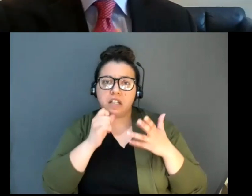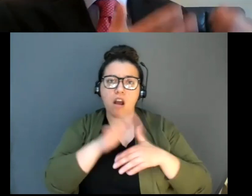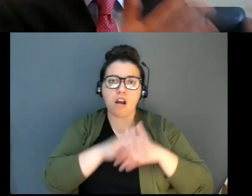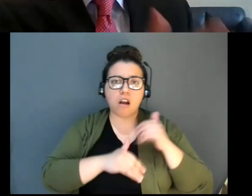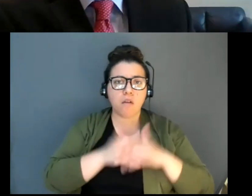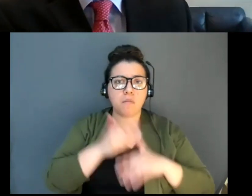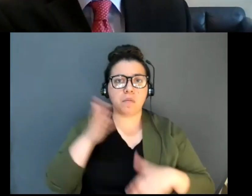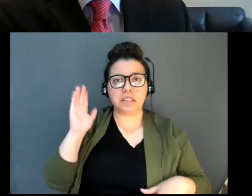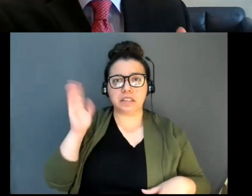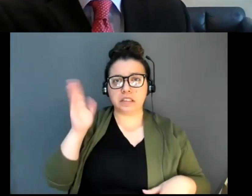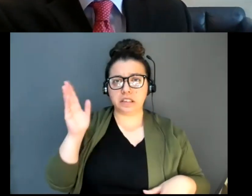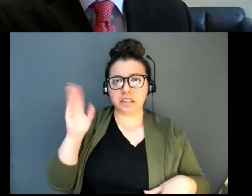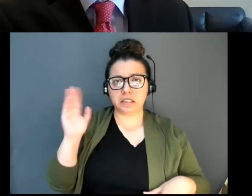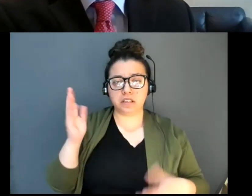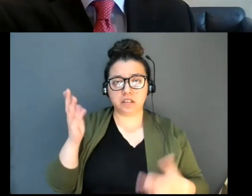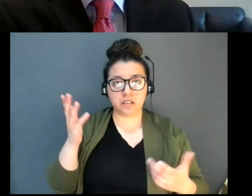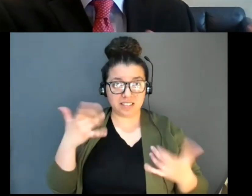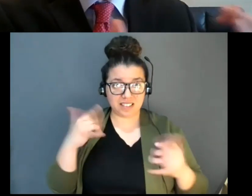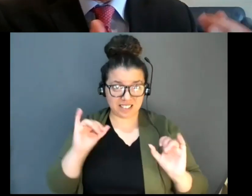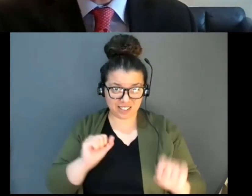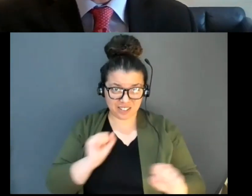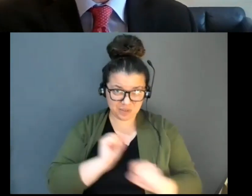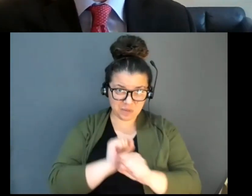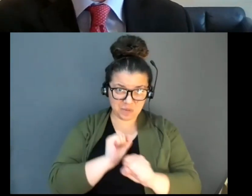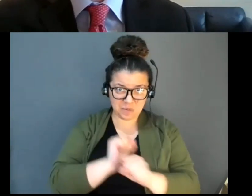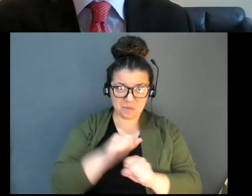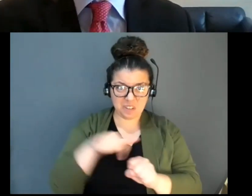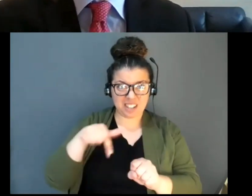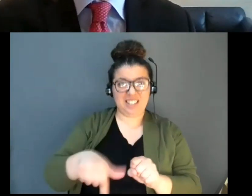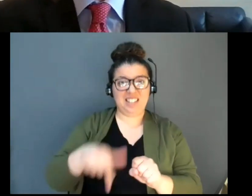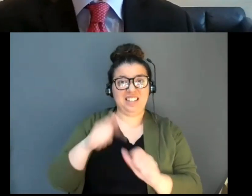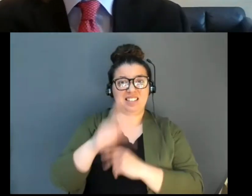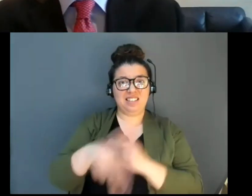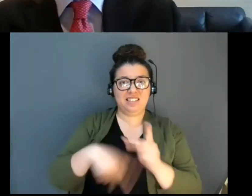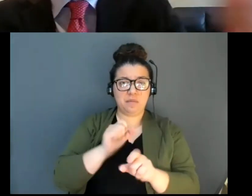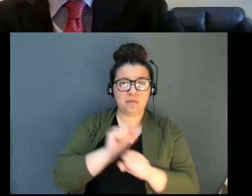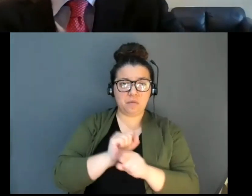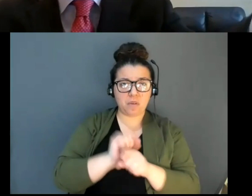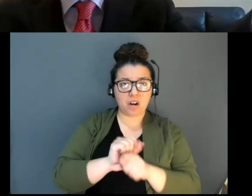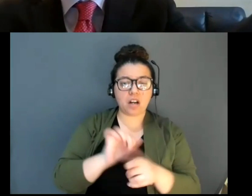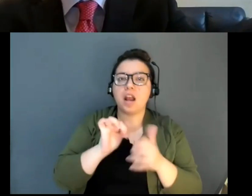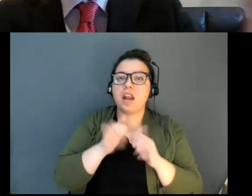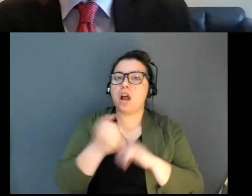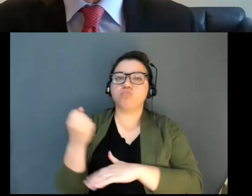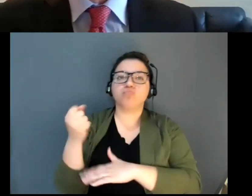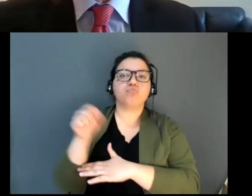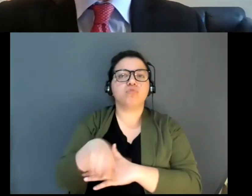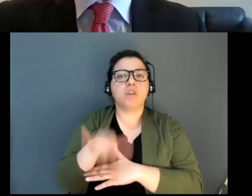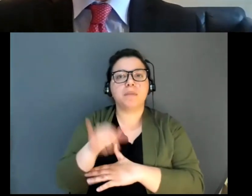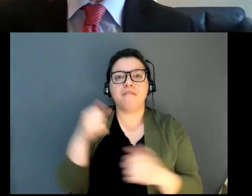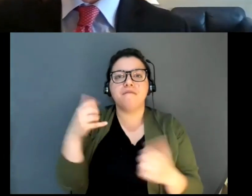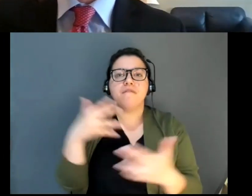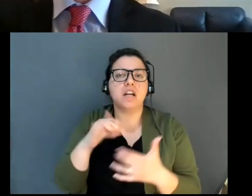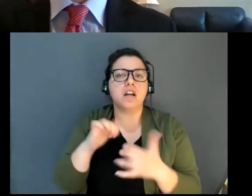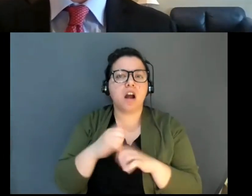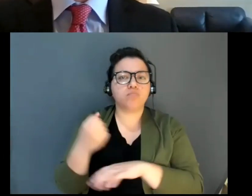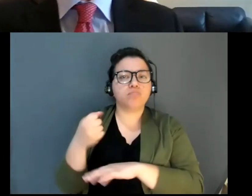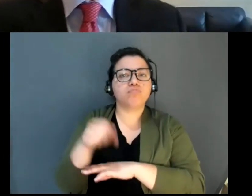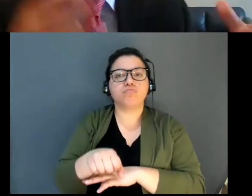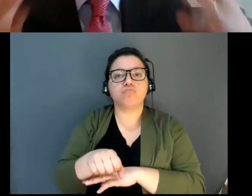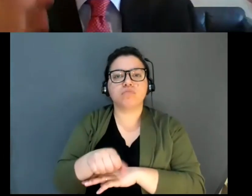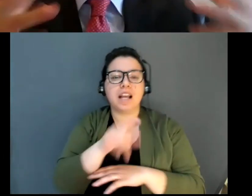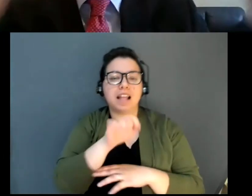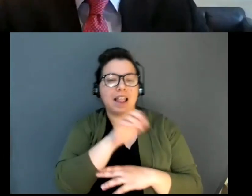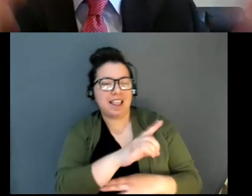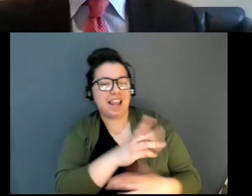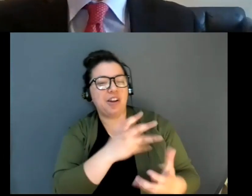arguments? Is there a place for you in this field, and how do you overcome that? Let me start with I'll start with Leonard because I want to bring him in. So for those